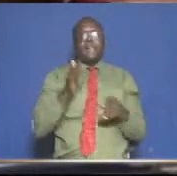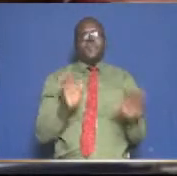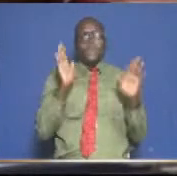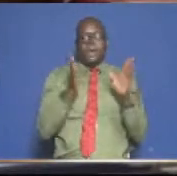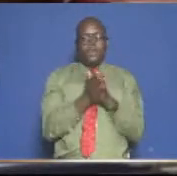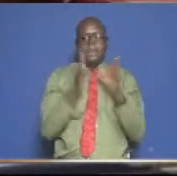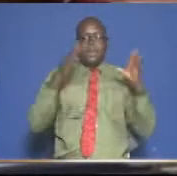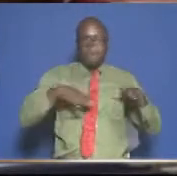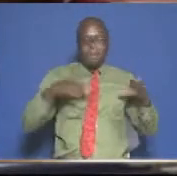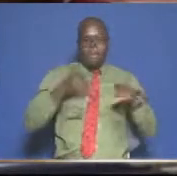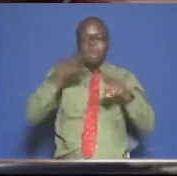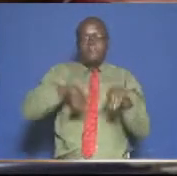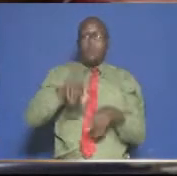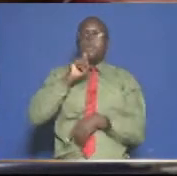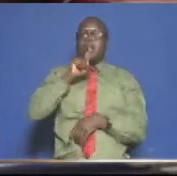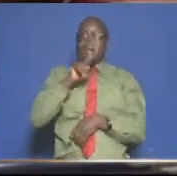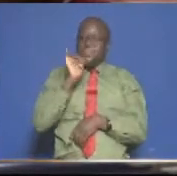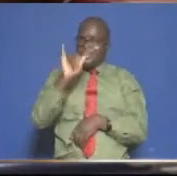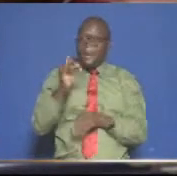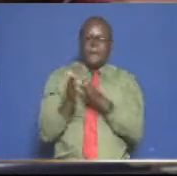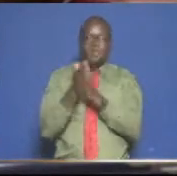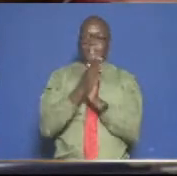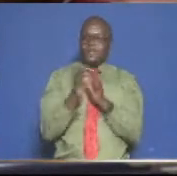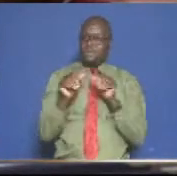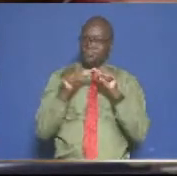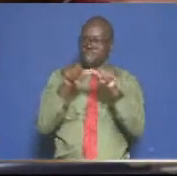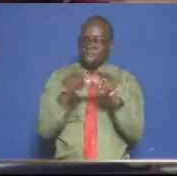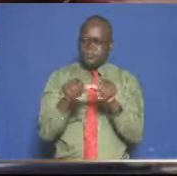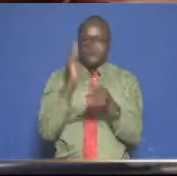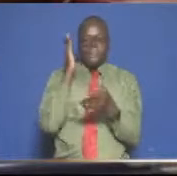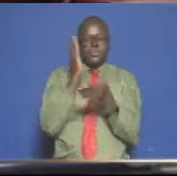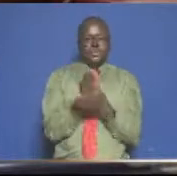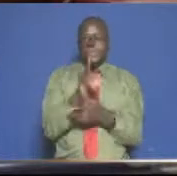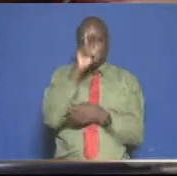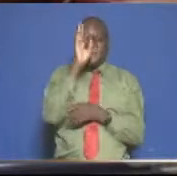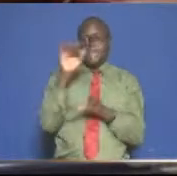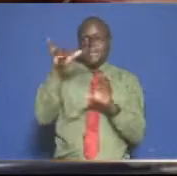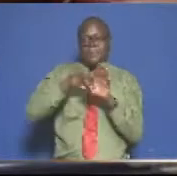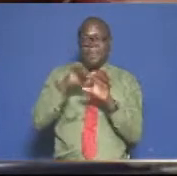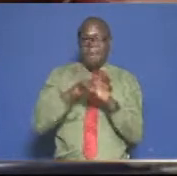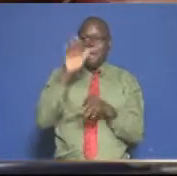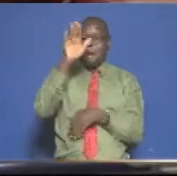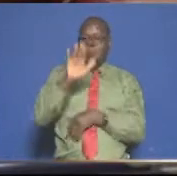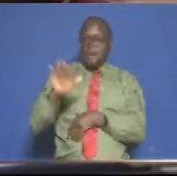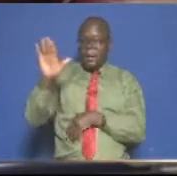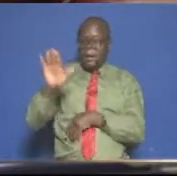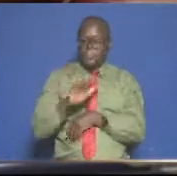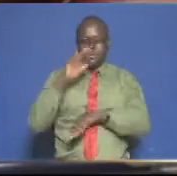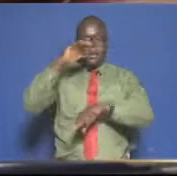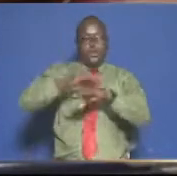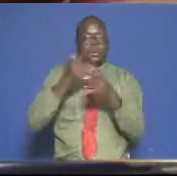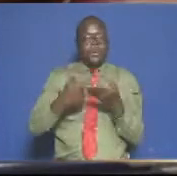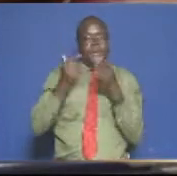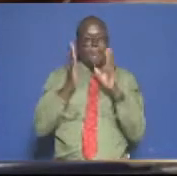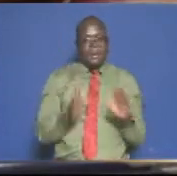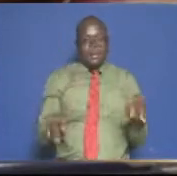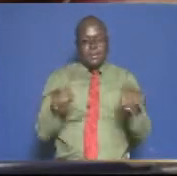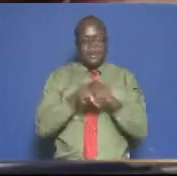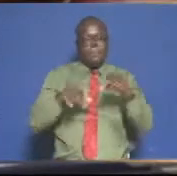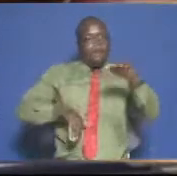people from the opposition. That story went on and on. He was an active member of the House. Other than being a good debater, he was also a